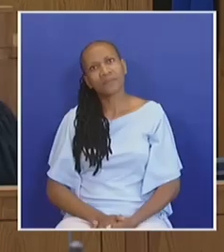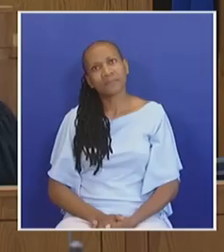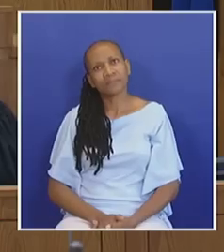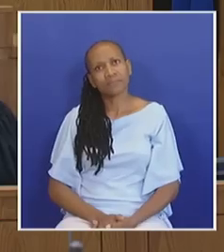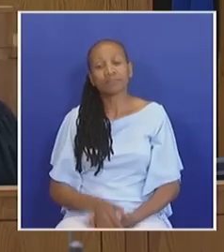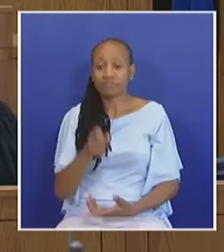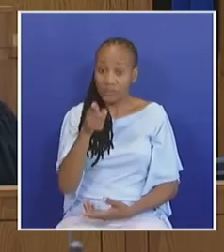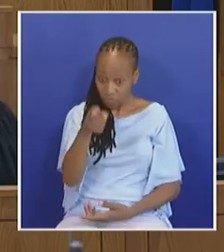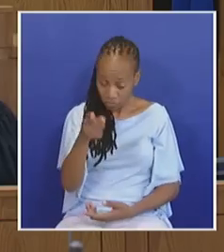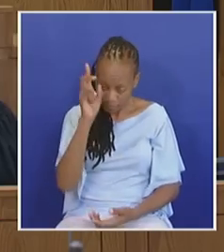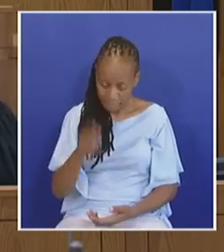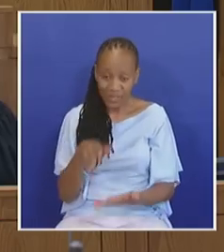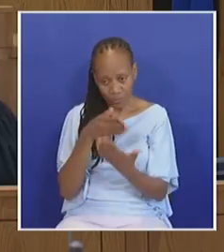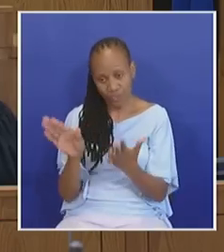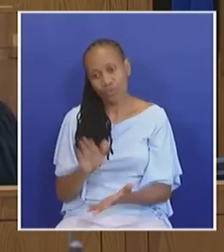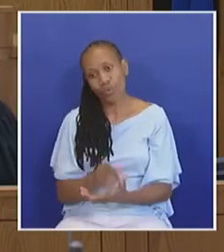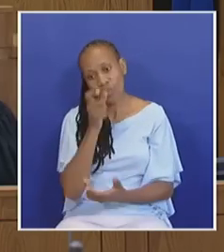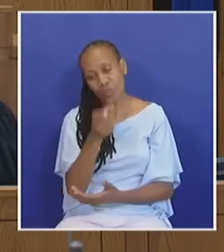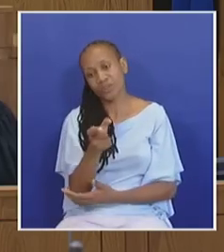you withdraw or you do